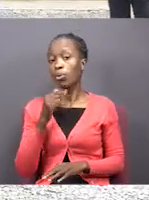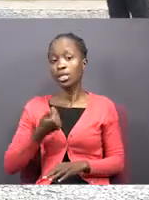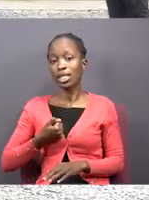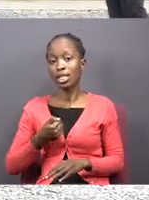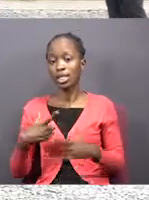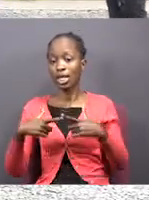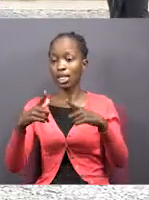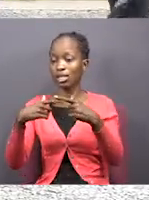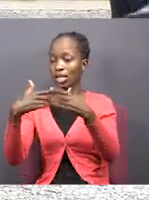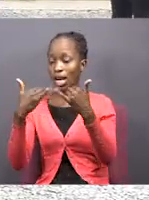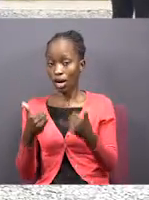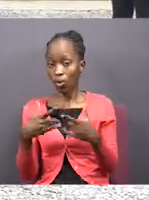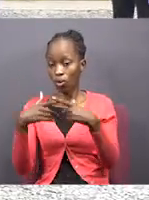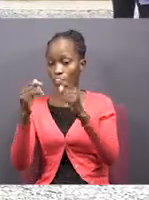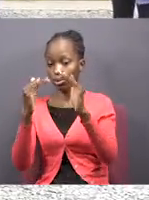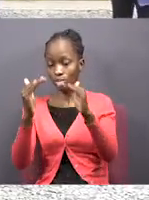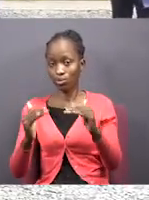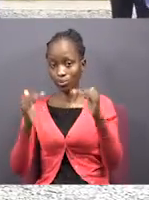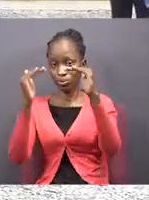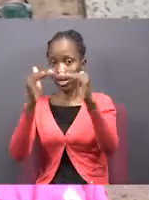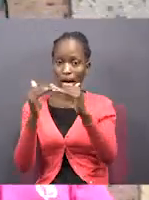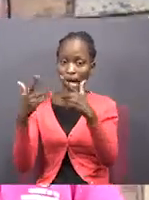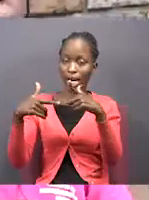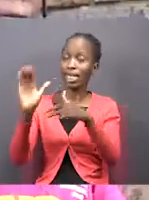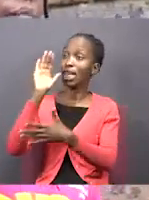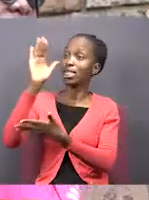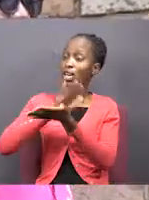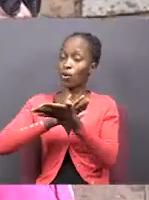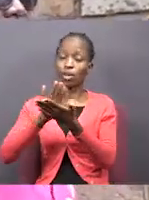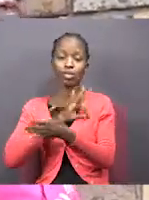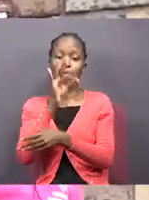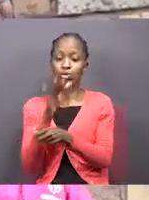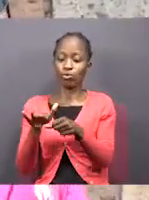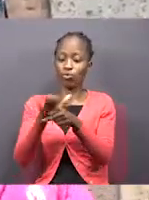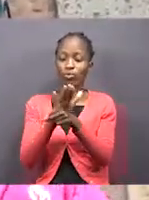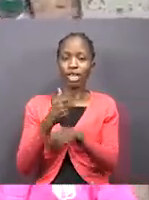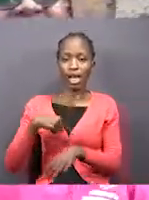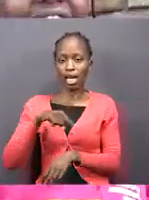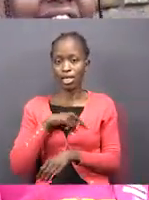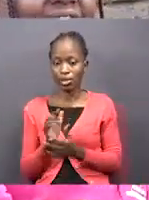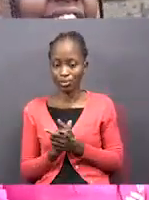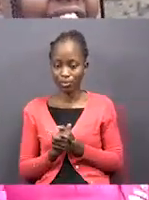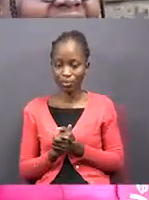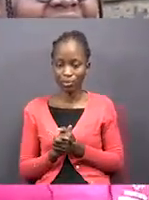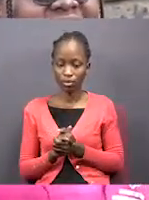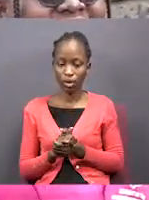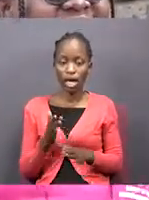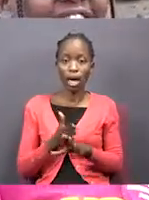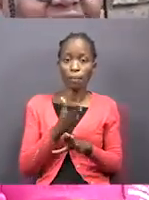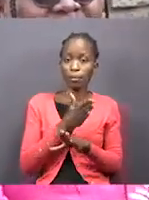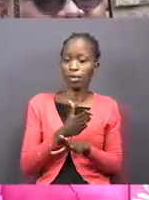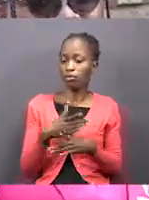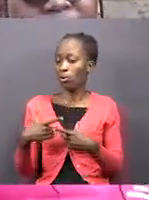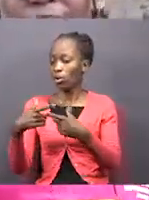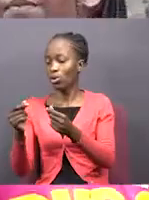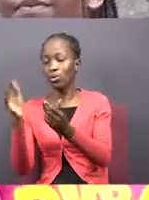Before we go to the praise and worship team, I want us to make some noise for Jesus on the count of three, all right? Back there at home, let's do it together. On the count of